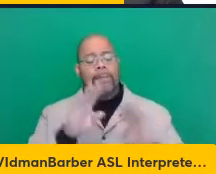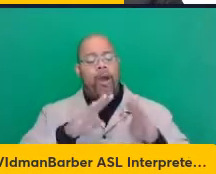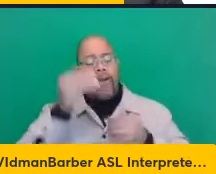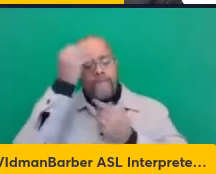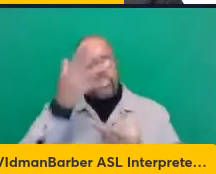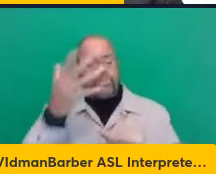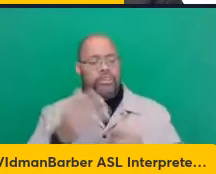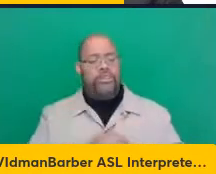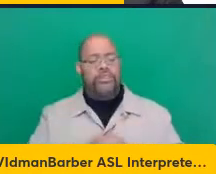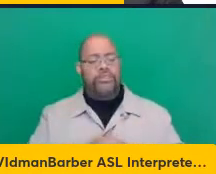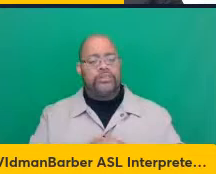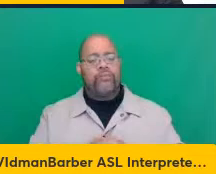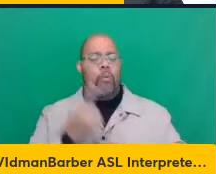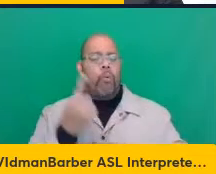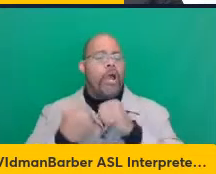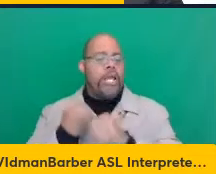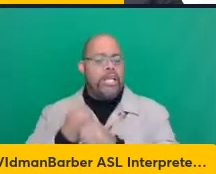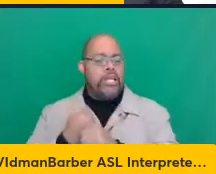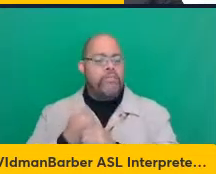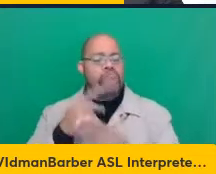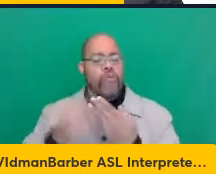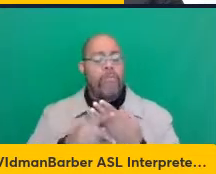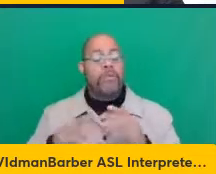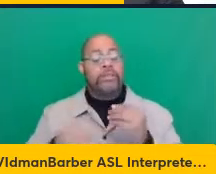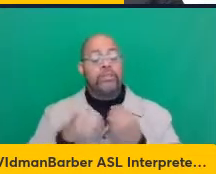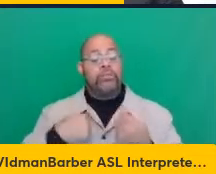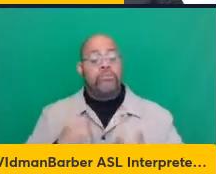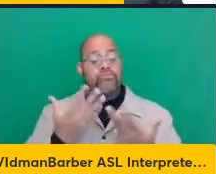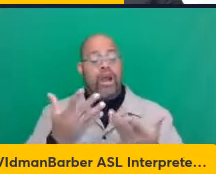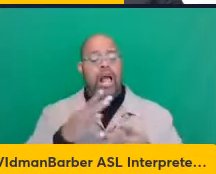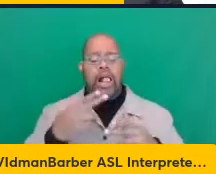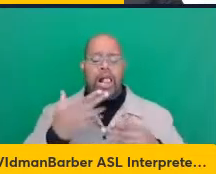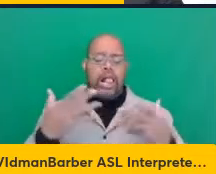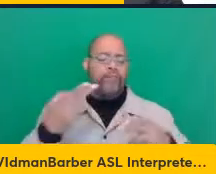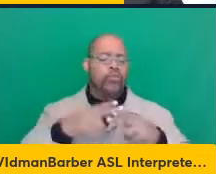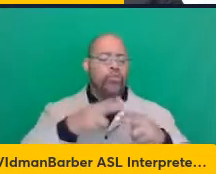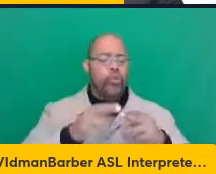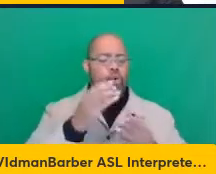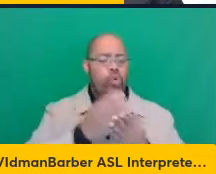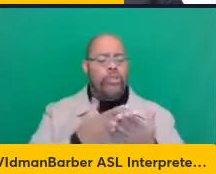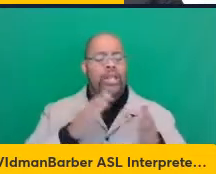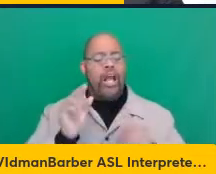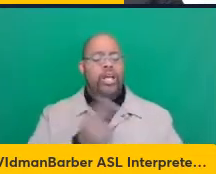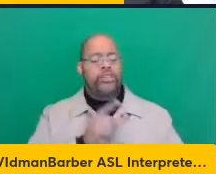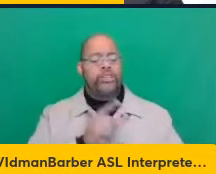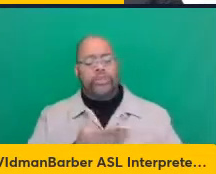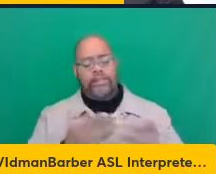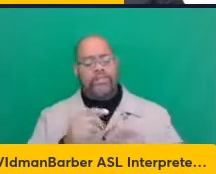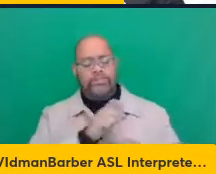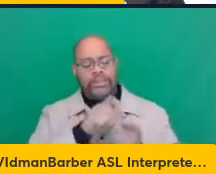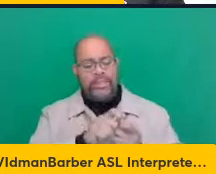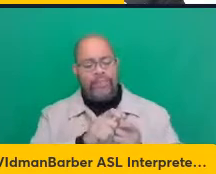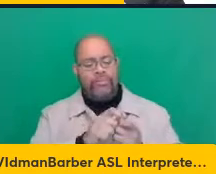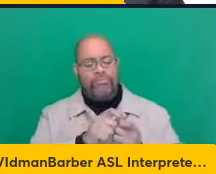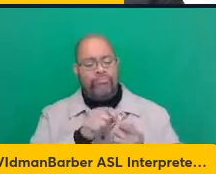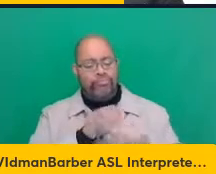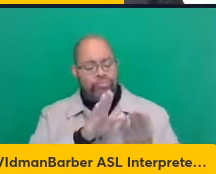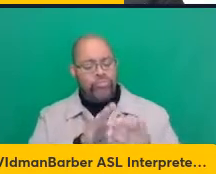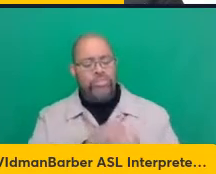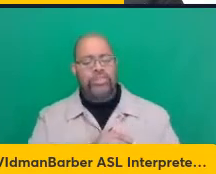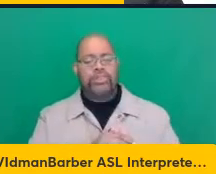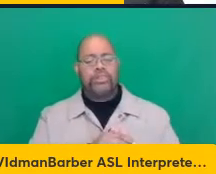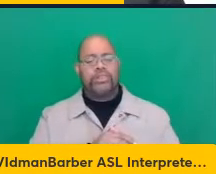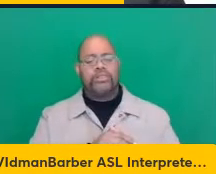which will be 1 year. In addition, we provide a lot of short courses, which allow us to deliver specific techniques within a week or two.